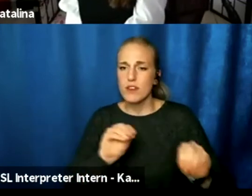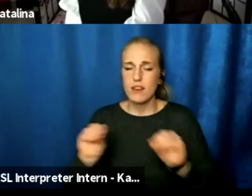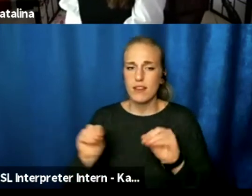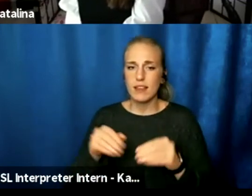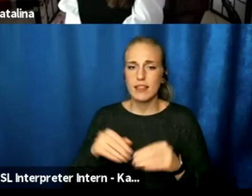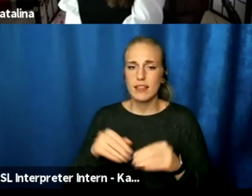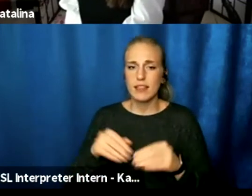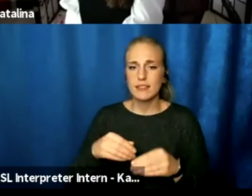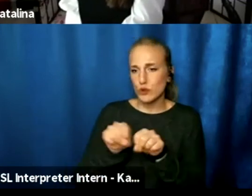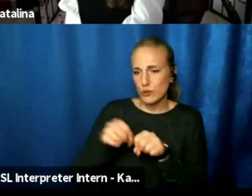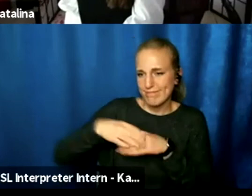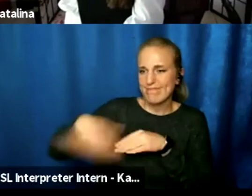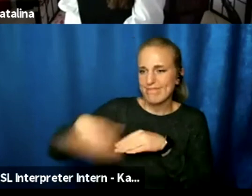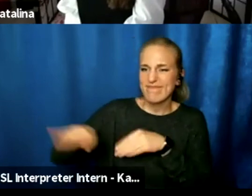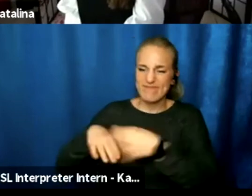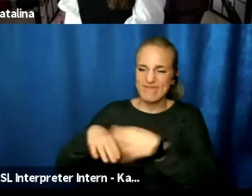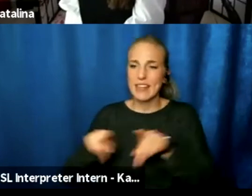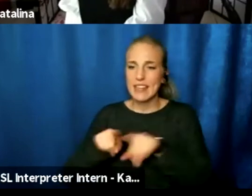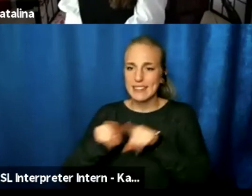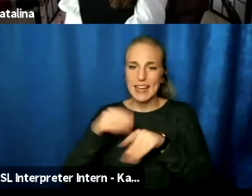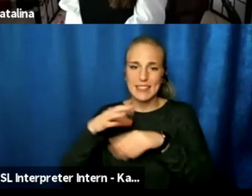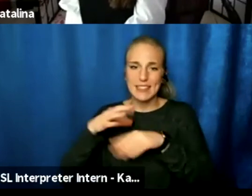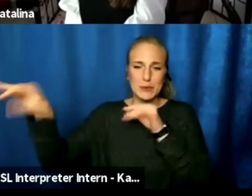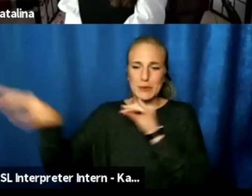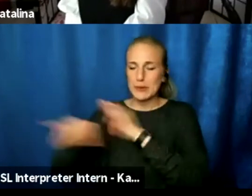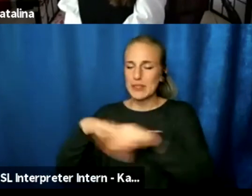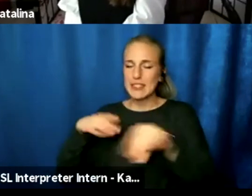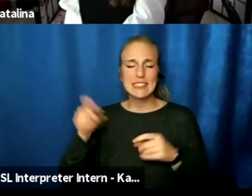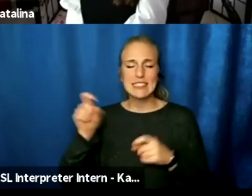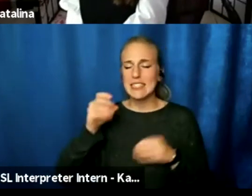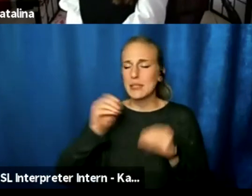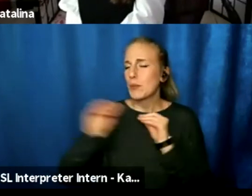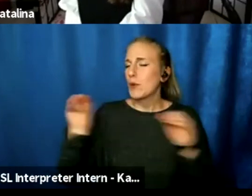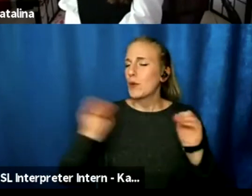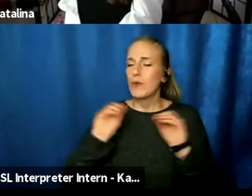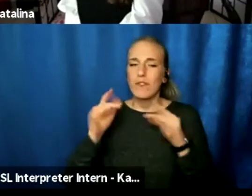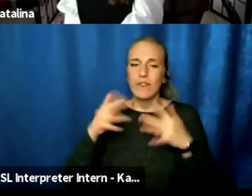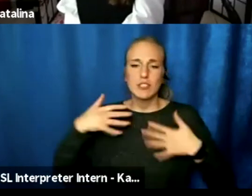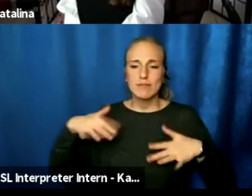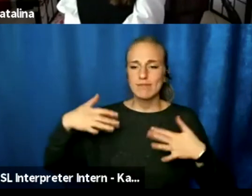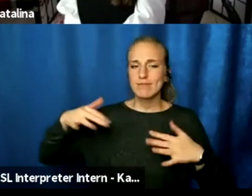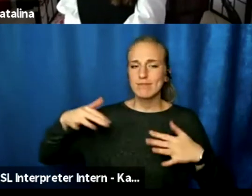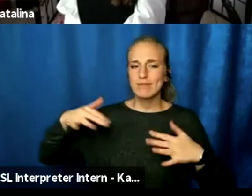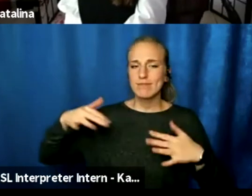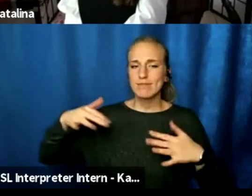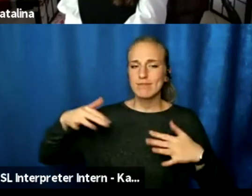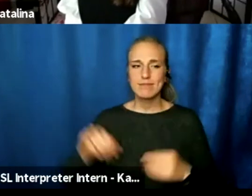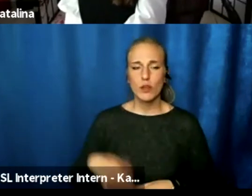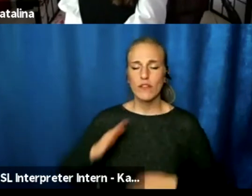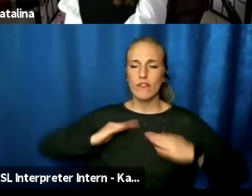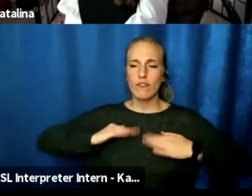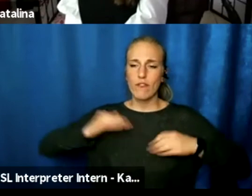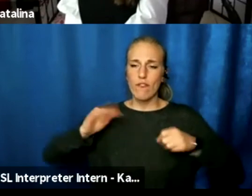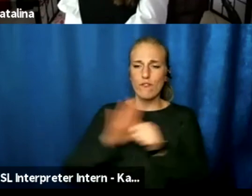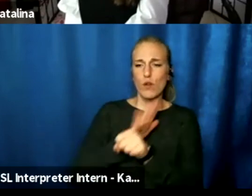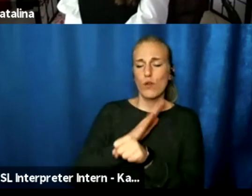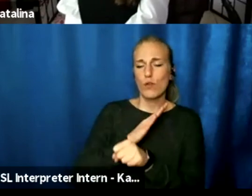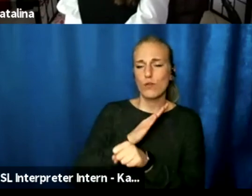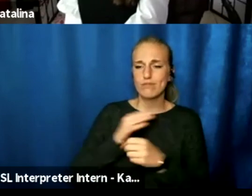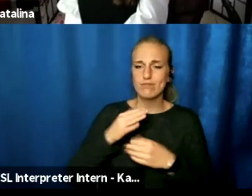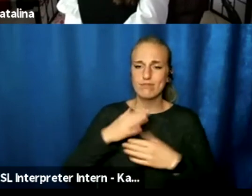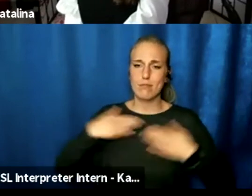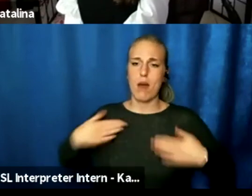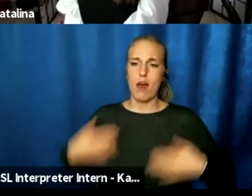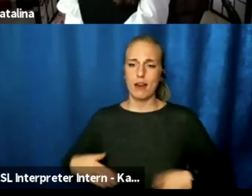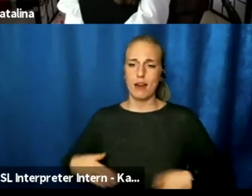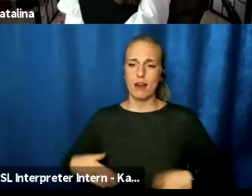some socks, need to move something so that you can move a full body.